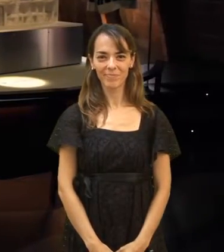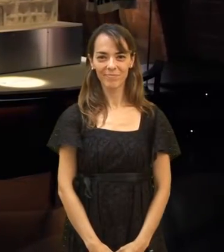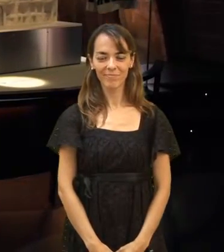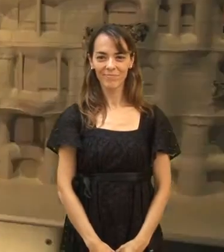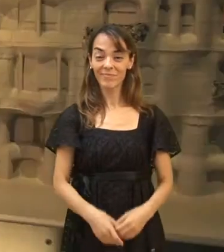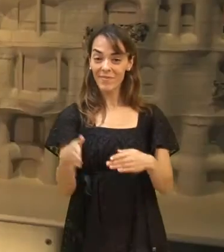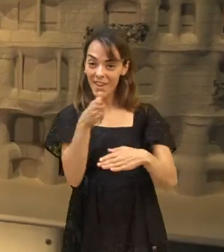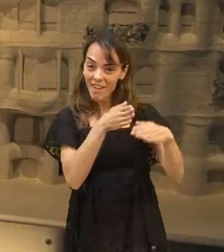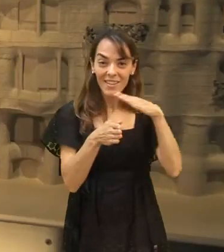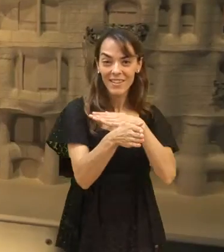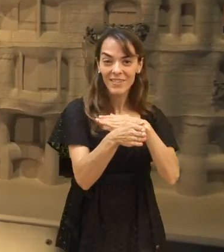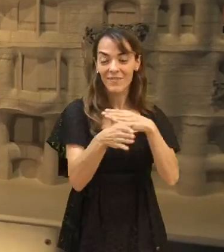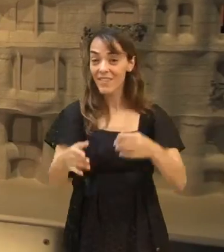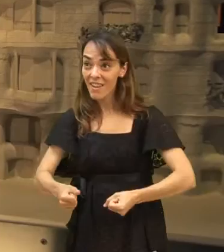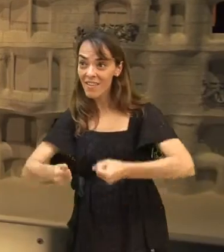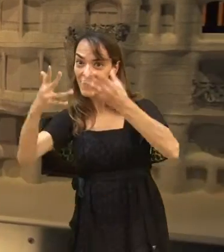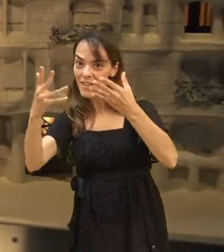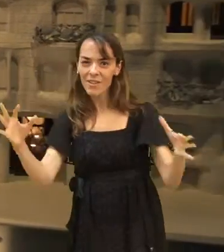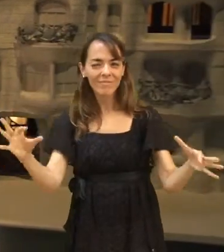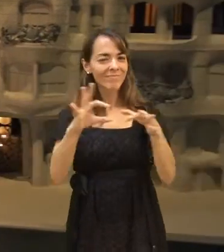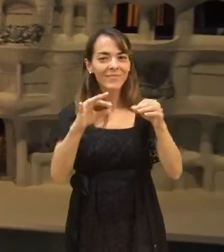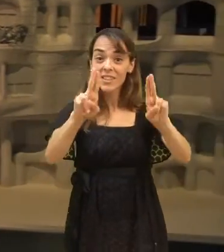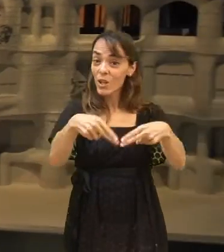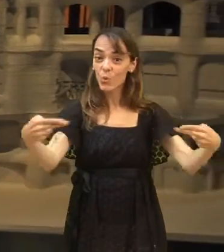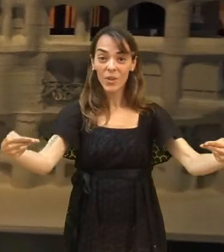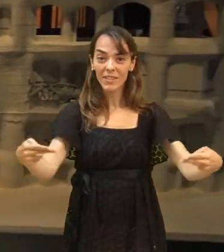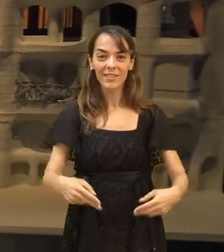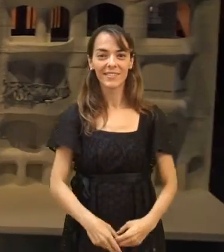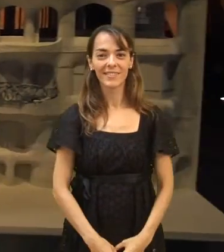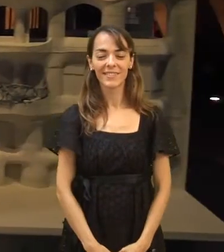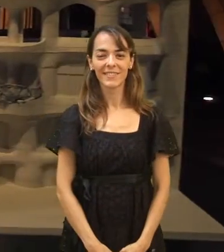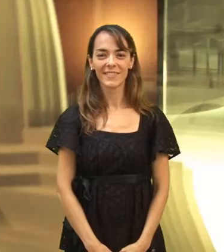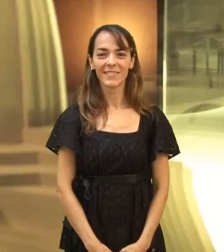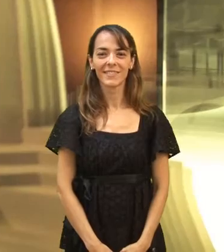The accessibility runs naturally throughout its design.